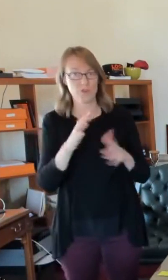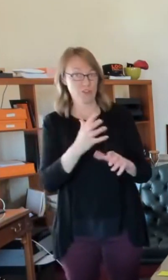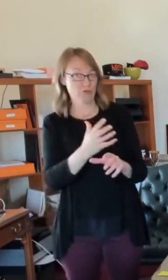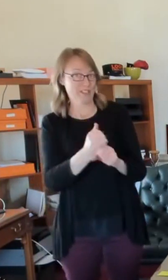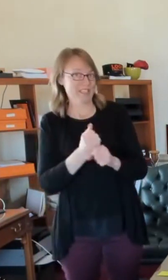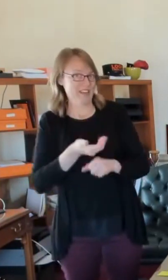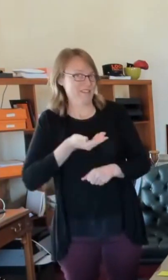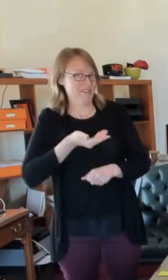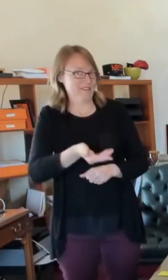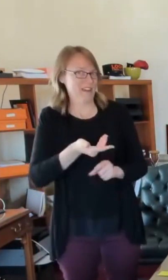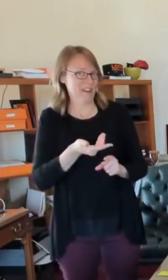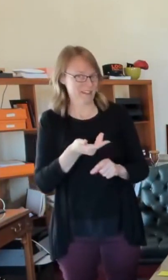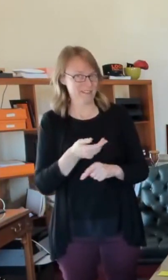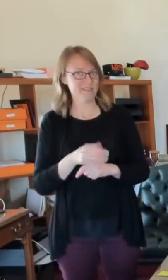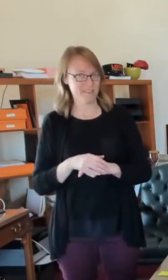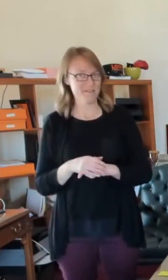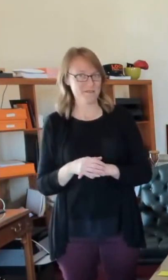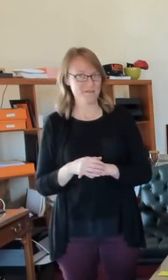in